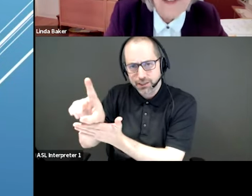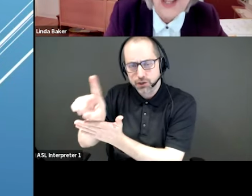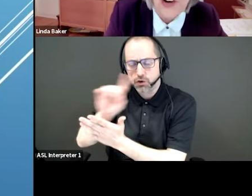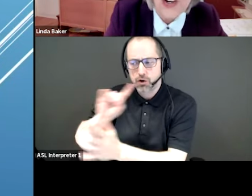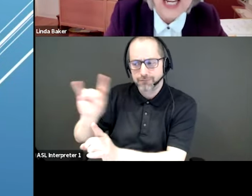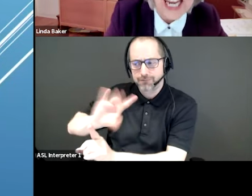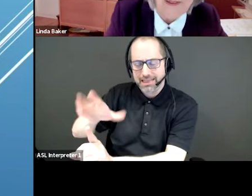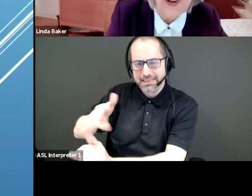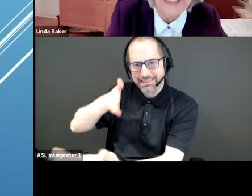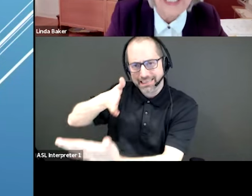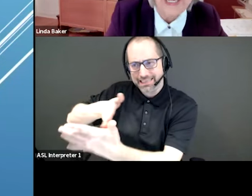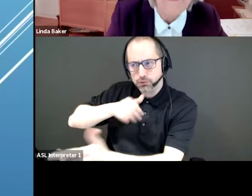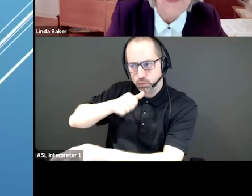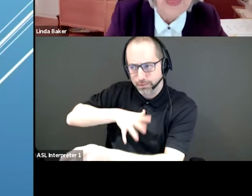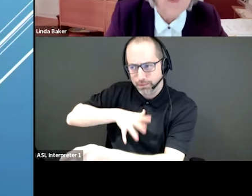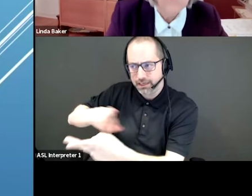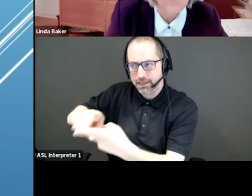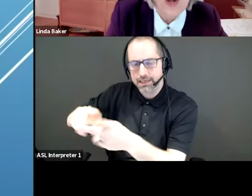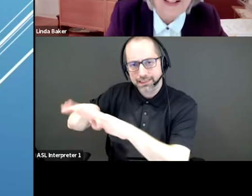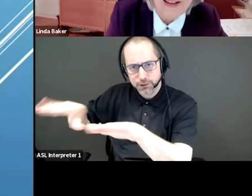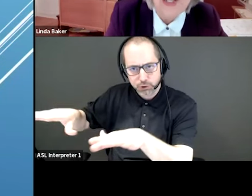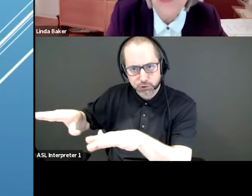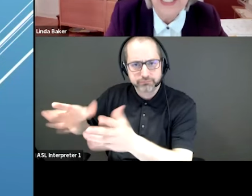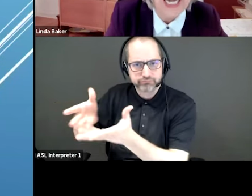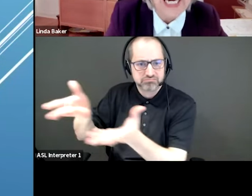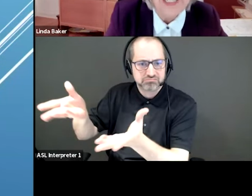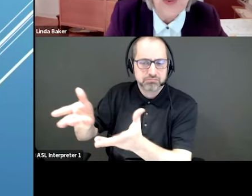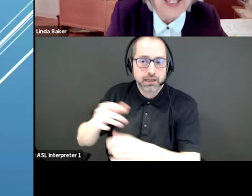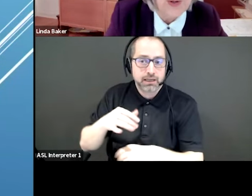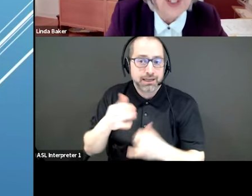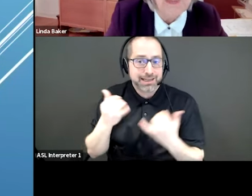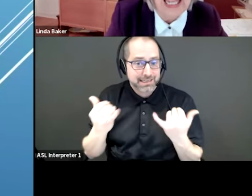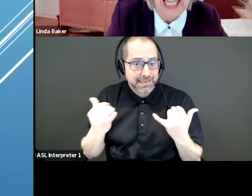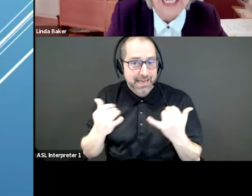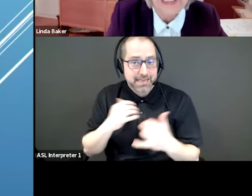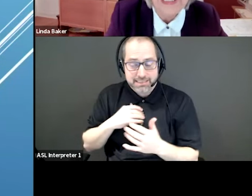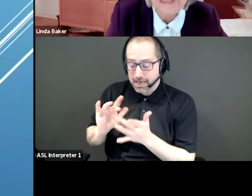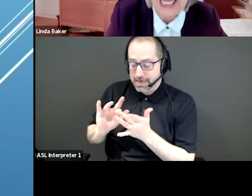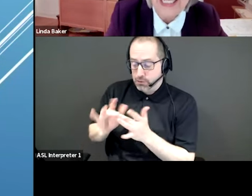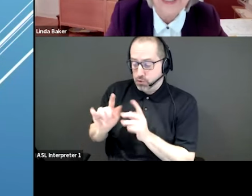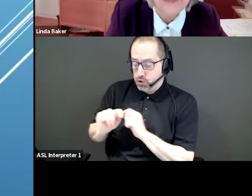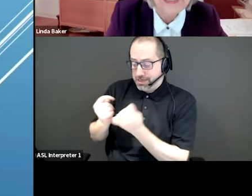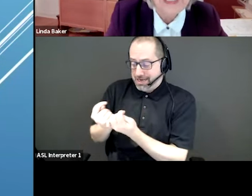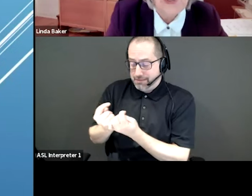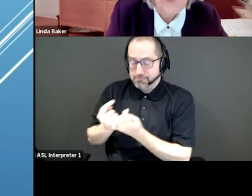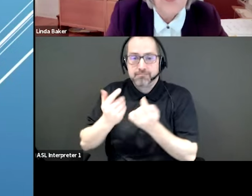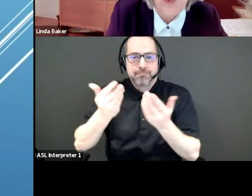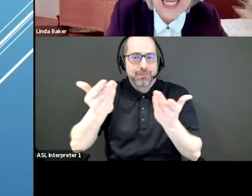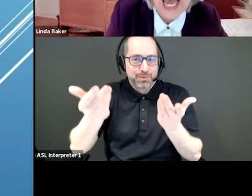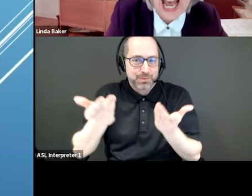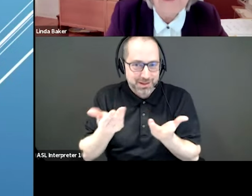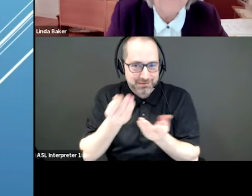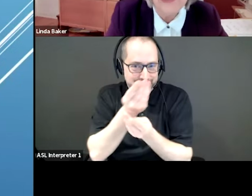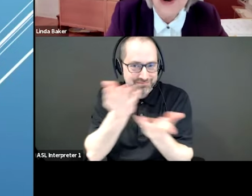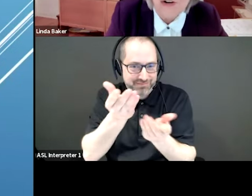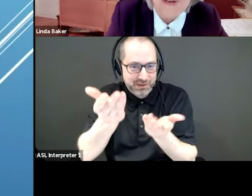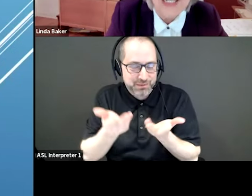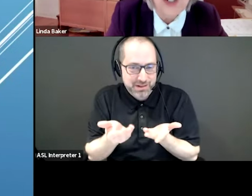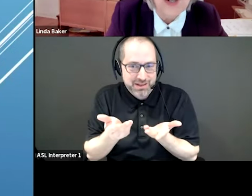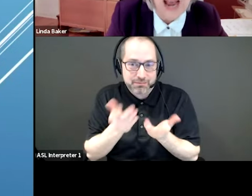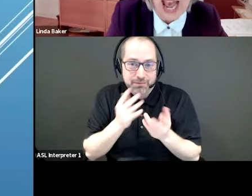behalf of the Learning Network team, welcome to today's resource spotlight titled, We Have